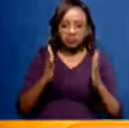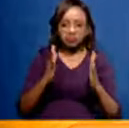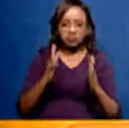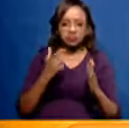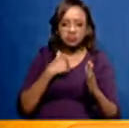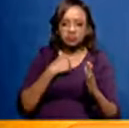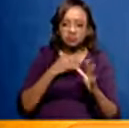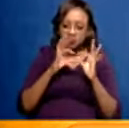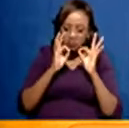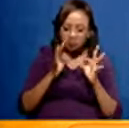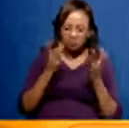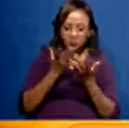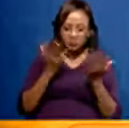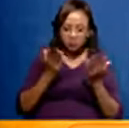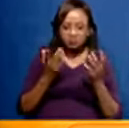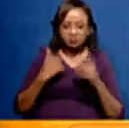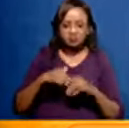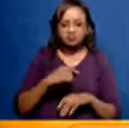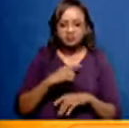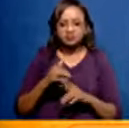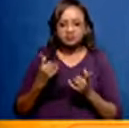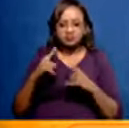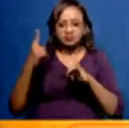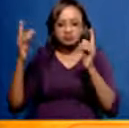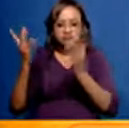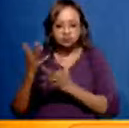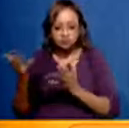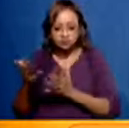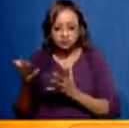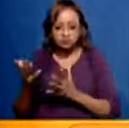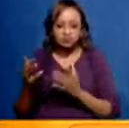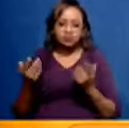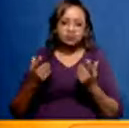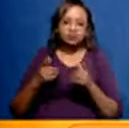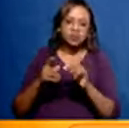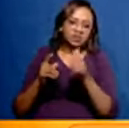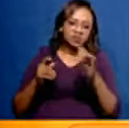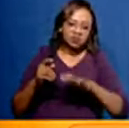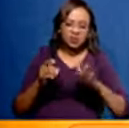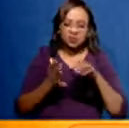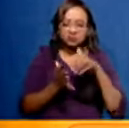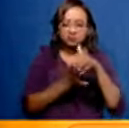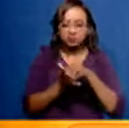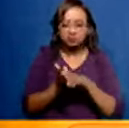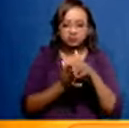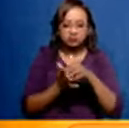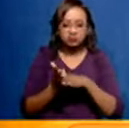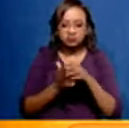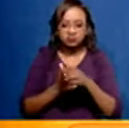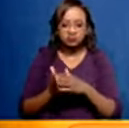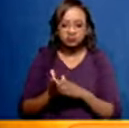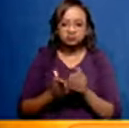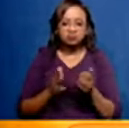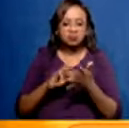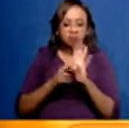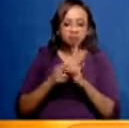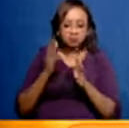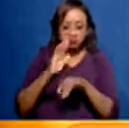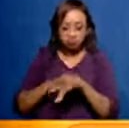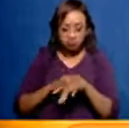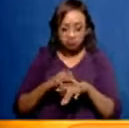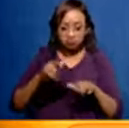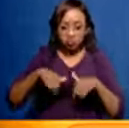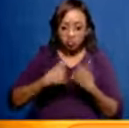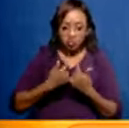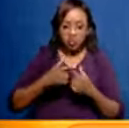are many things and many fields we're extremely strong in. And I mean, it's one thing to benchmark ourselves within the country.